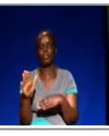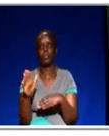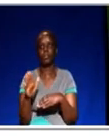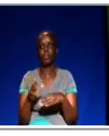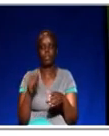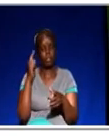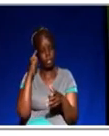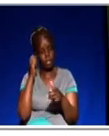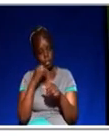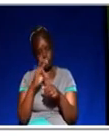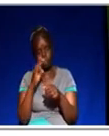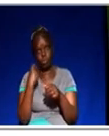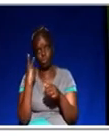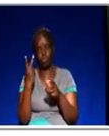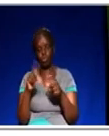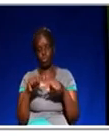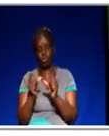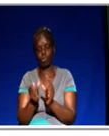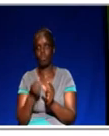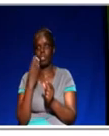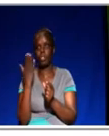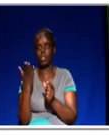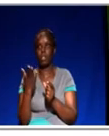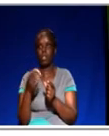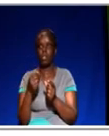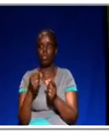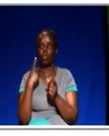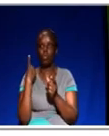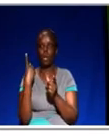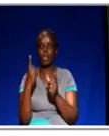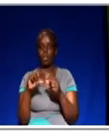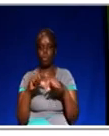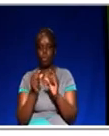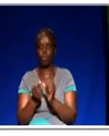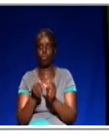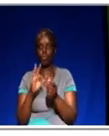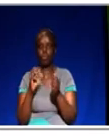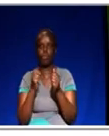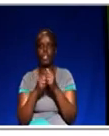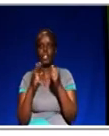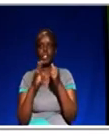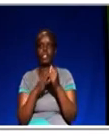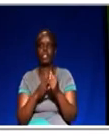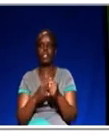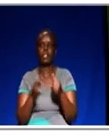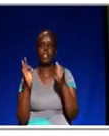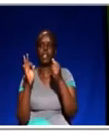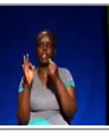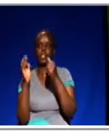Consider the following two data sets. There is one data set of 18, another